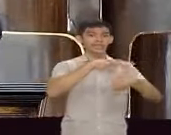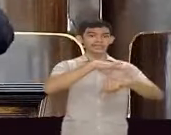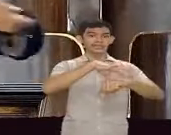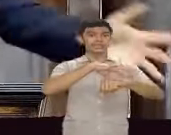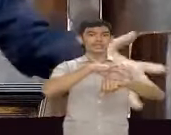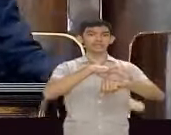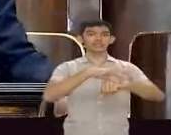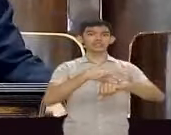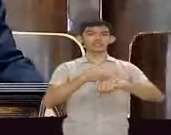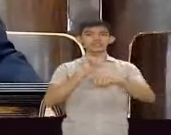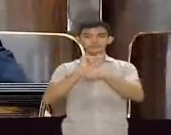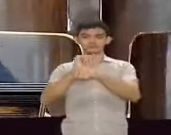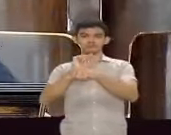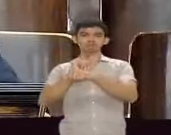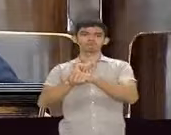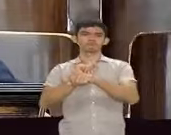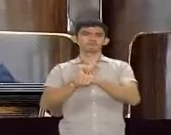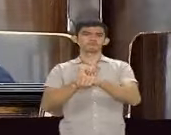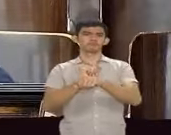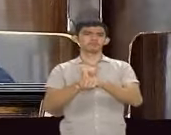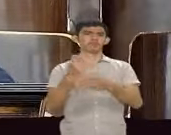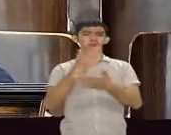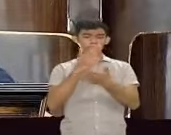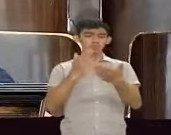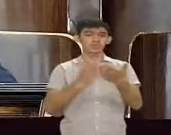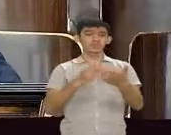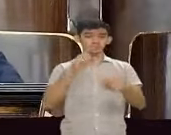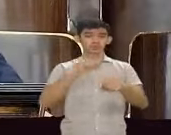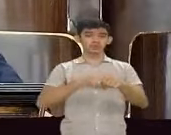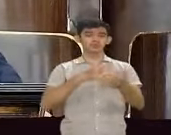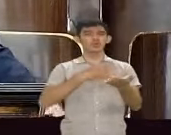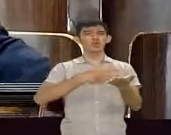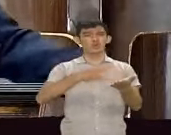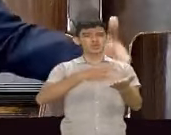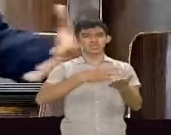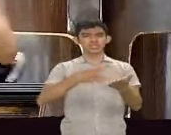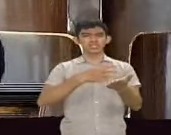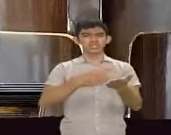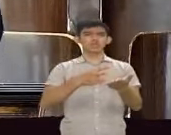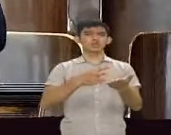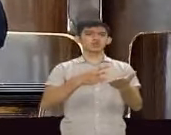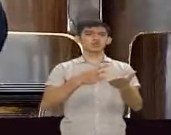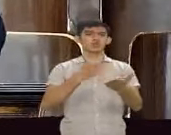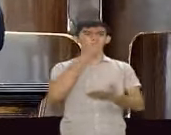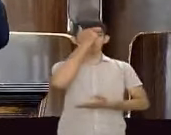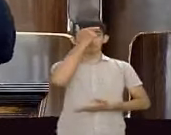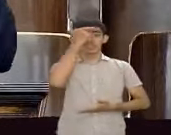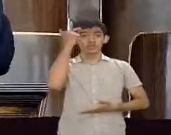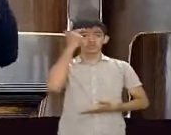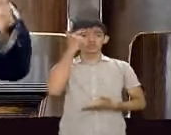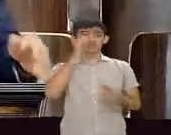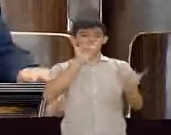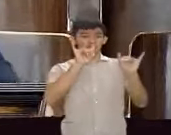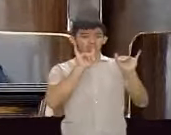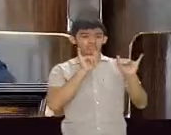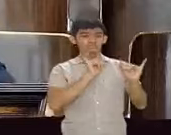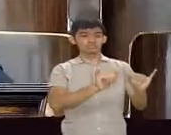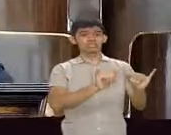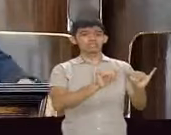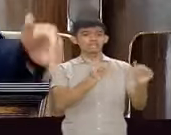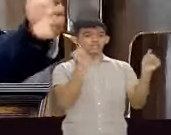Diri, ang sayang kaayo mga kaigsuunan. Nga naman, because we get sucked into the worldly